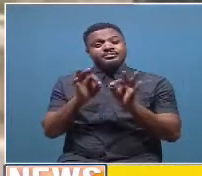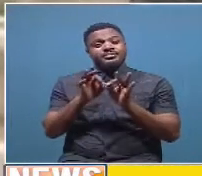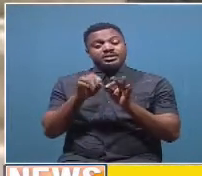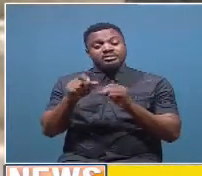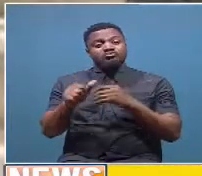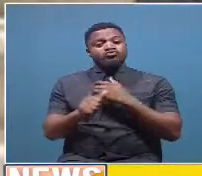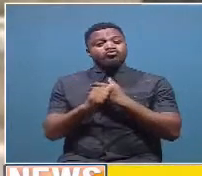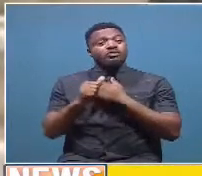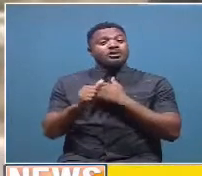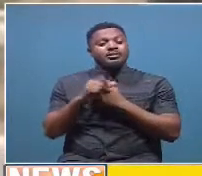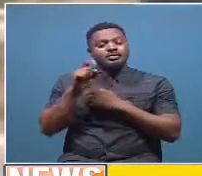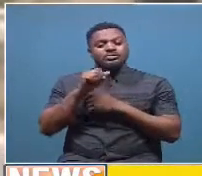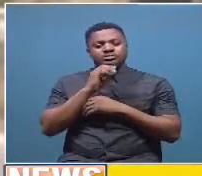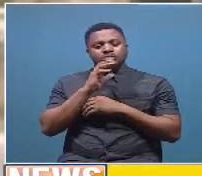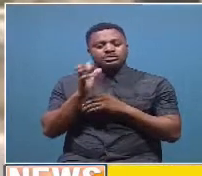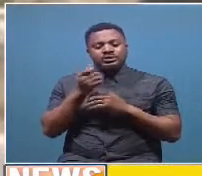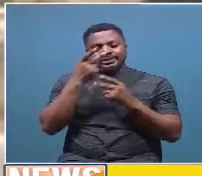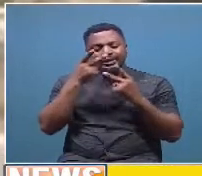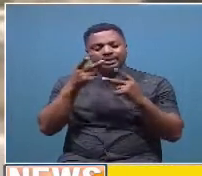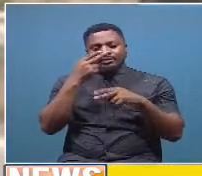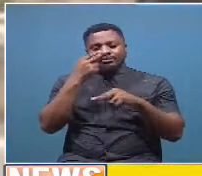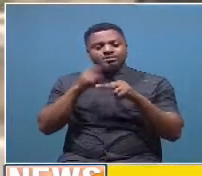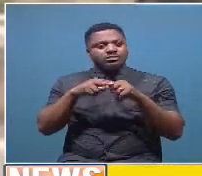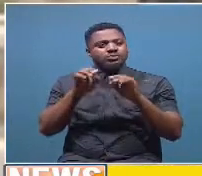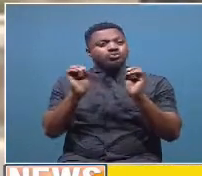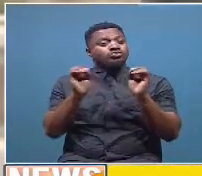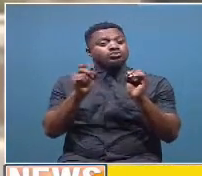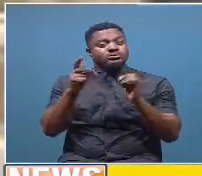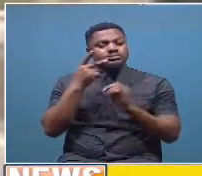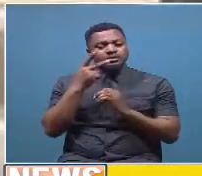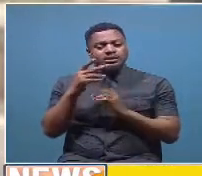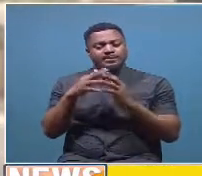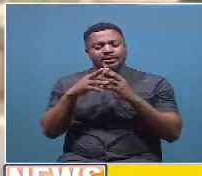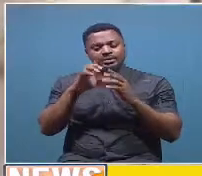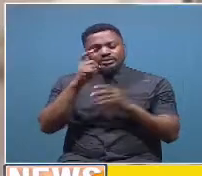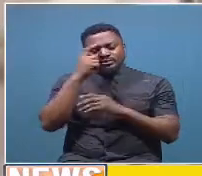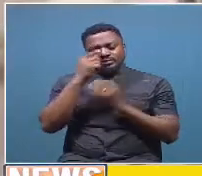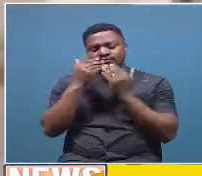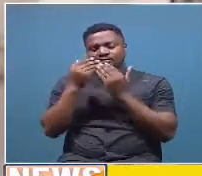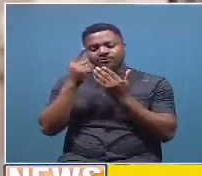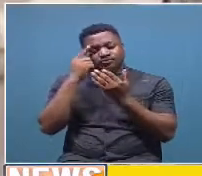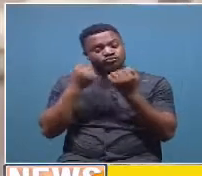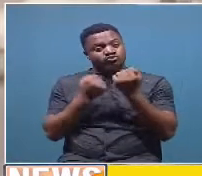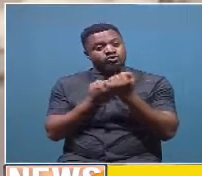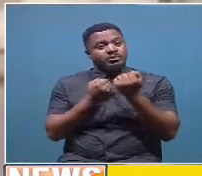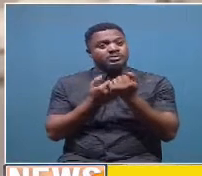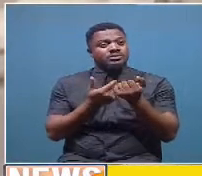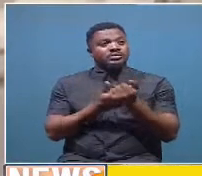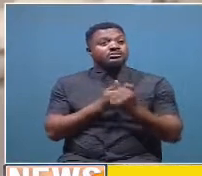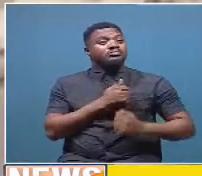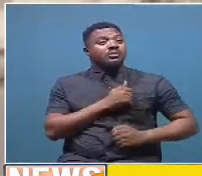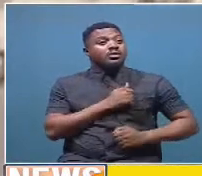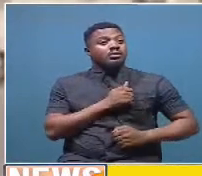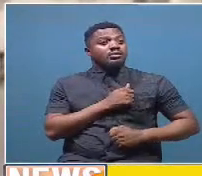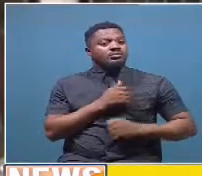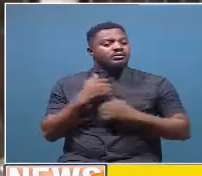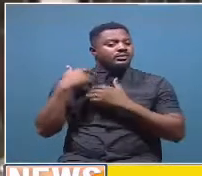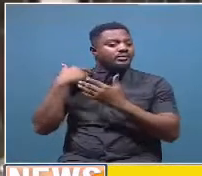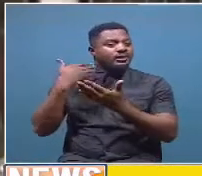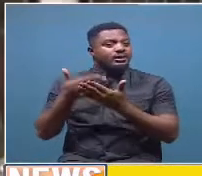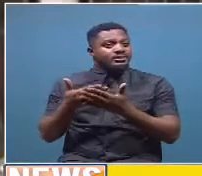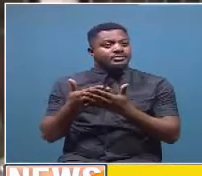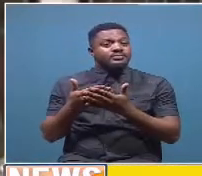of terrorism should not be taken lightly. He thanked the U.S. government for its support to the Ghana Armed Forces over the